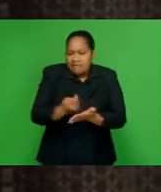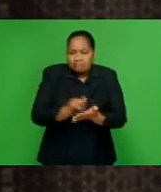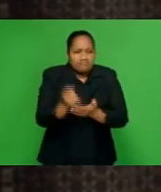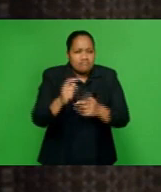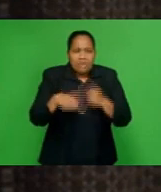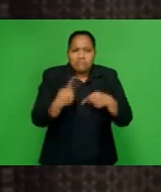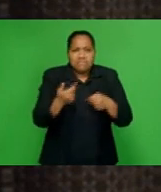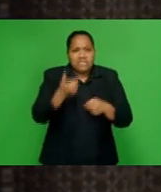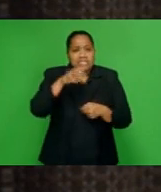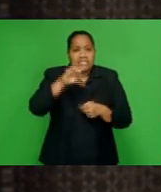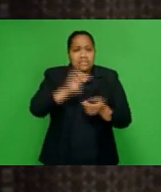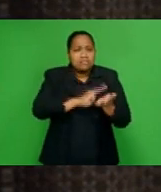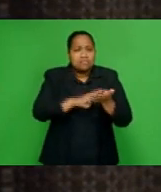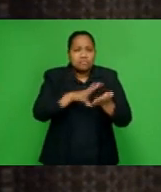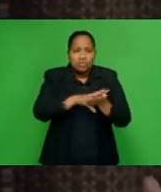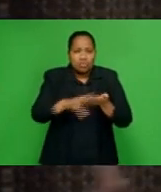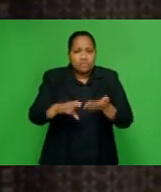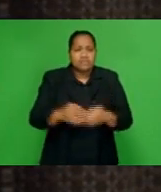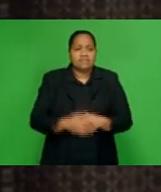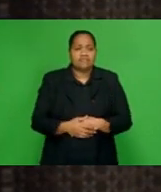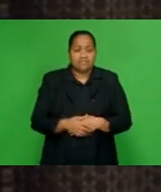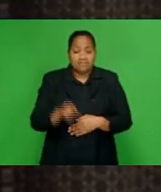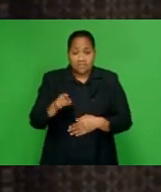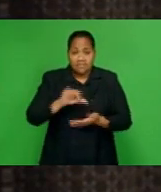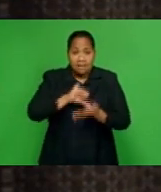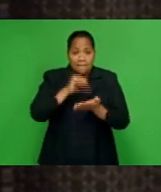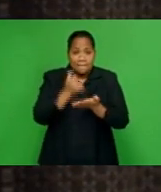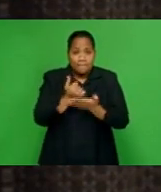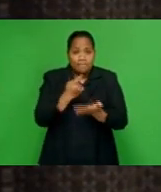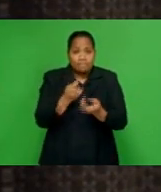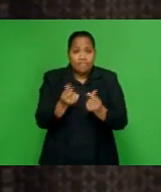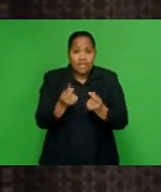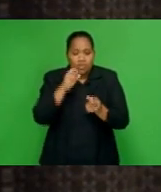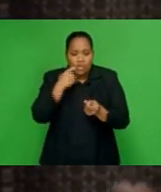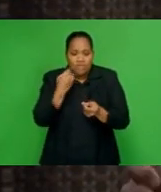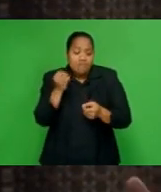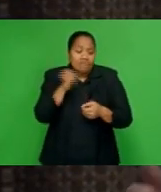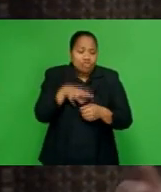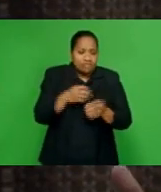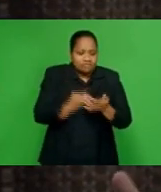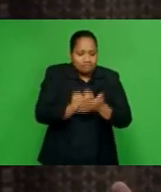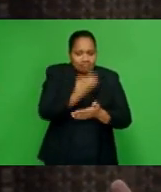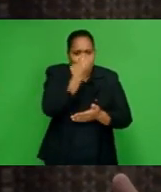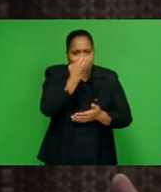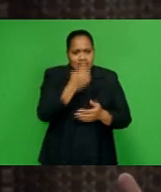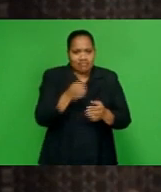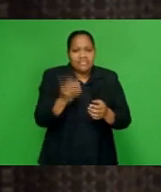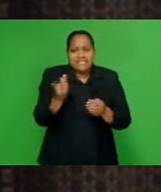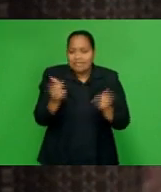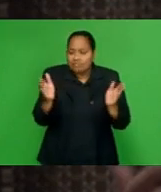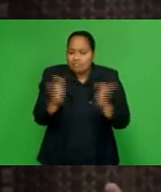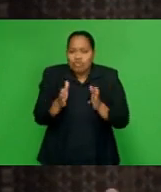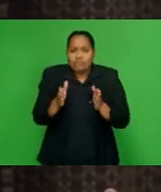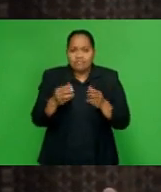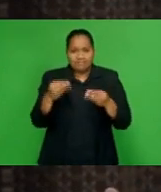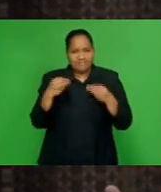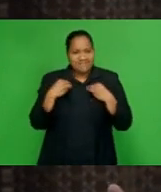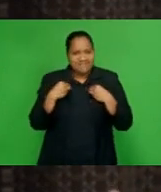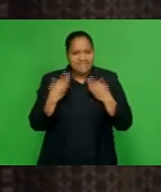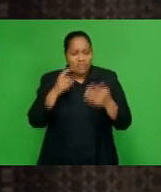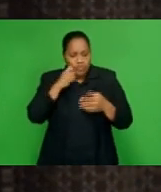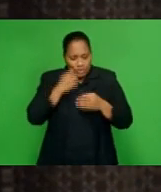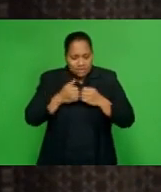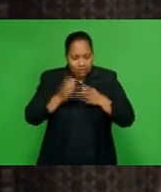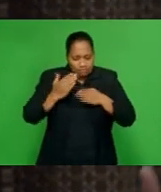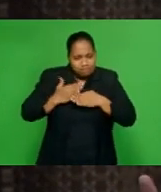On conservative levels. Now that's going to be an amount of money being injected into the economy. There are a couple of small, medium enterprises that will actually get some working